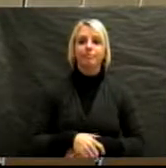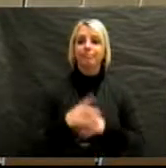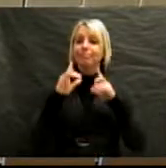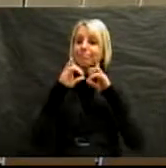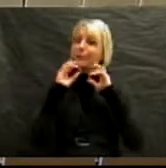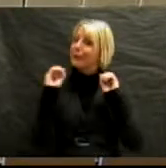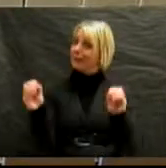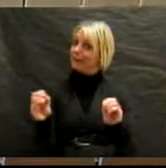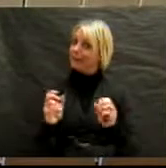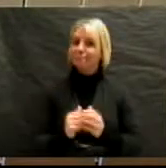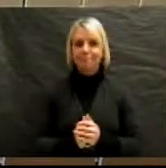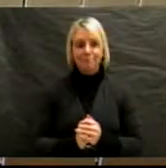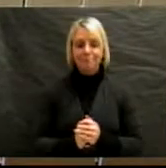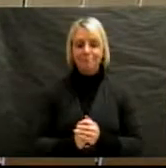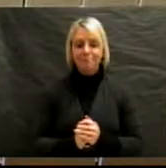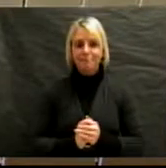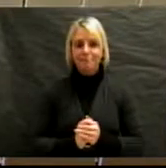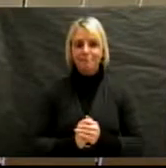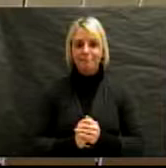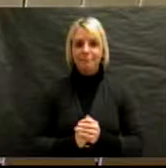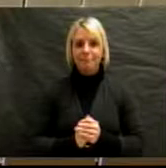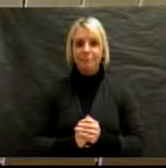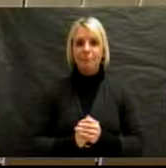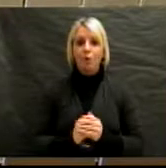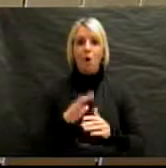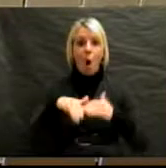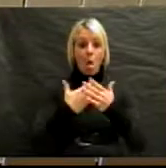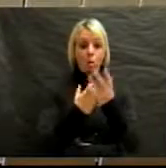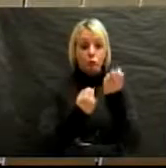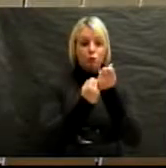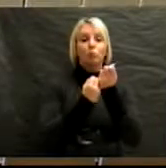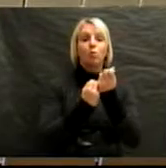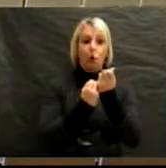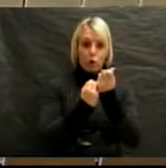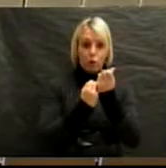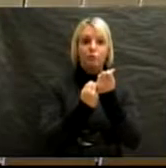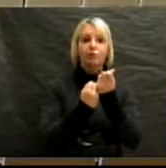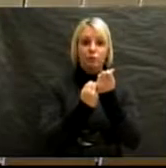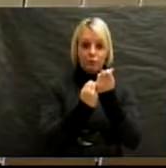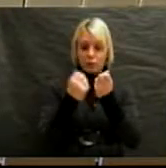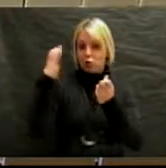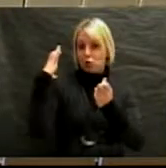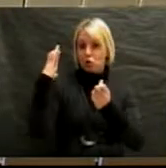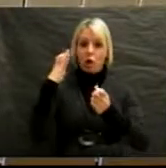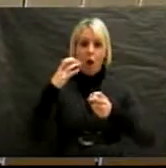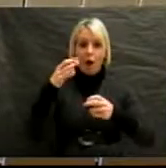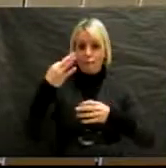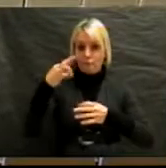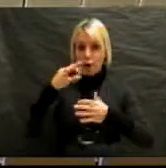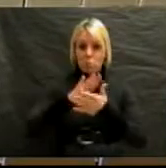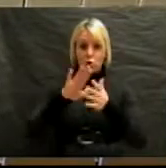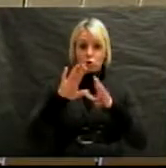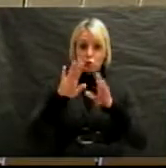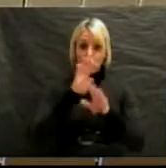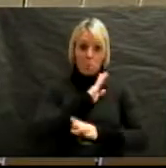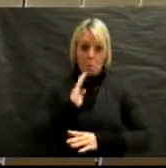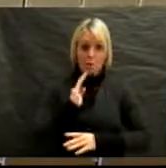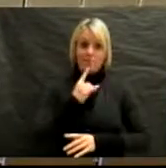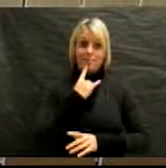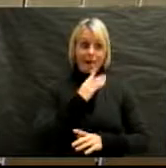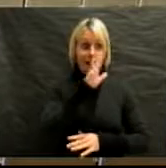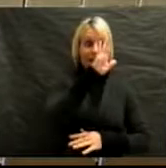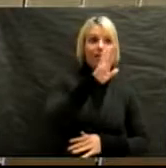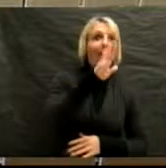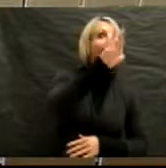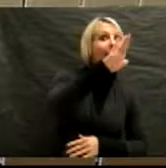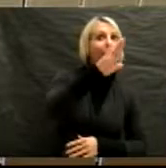all those in favor of Jason Engbrecht as chair of the Faribault School Board signify by saying aye. Aye. Opposed, same sign. No, Mr. Clerk, would you please